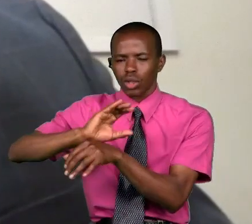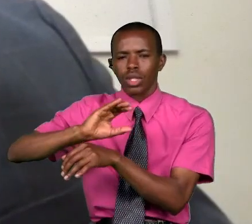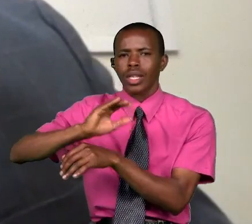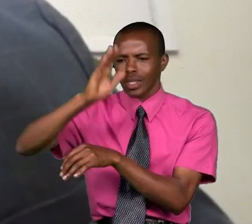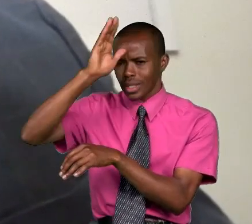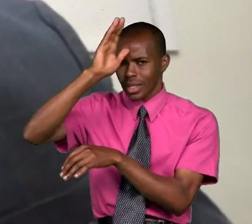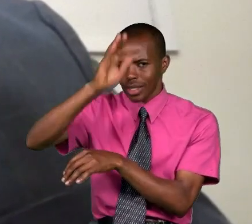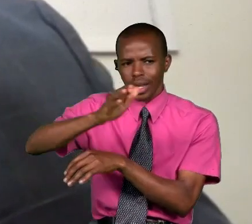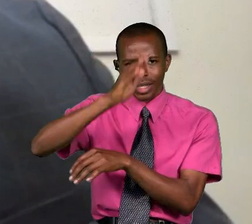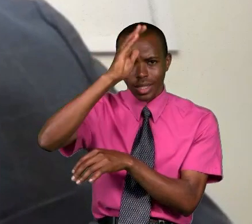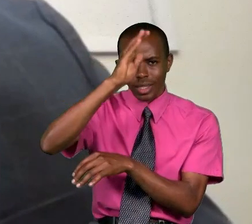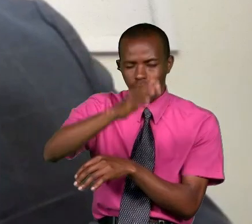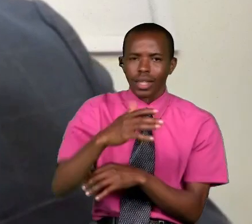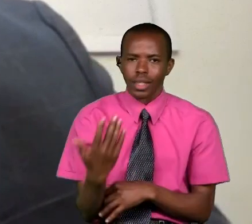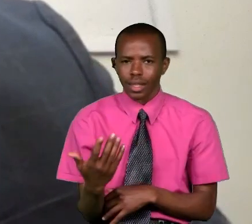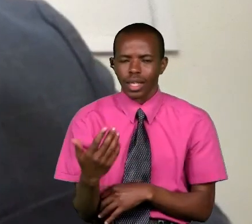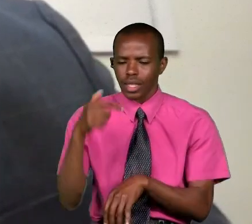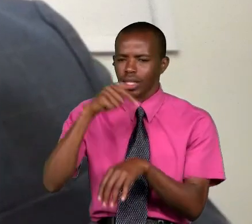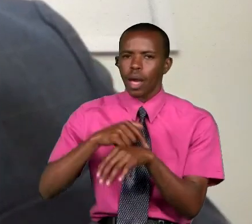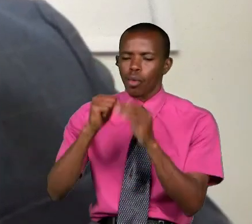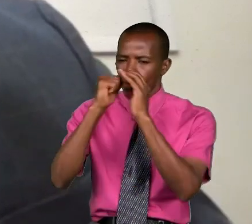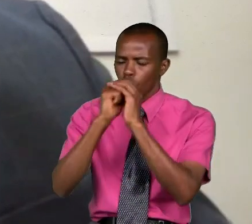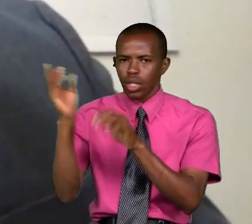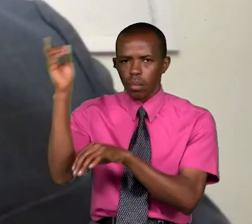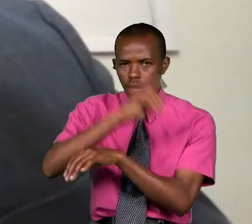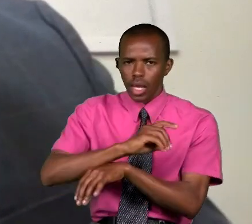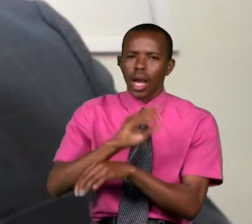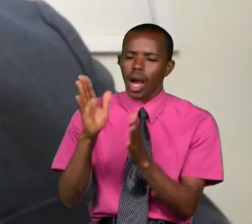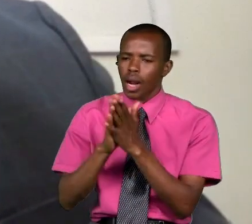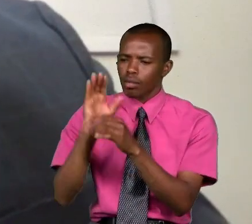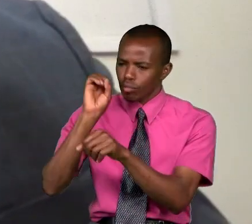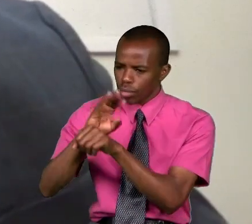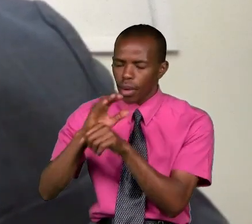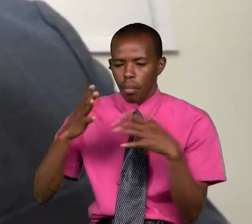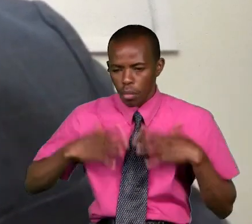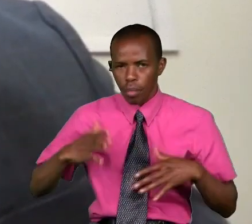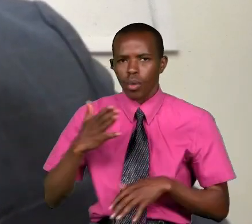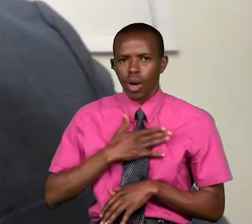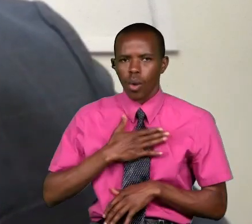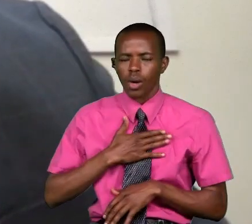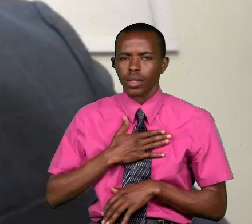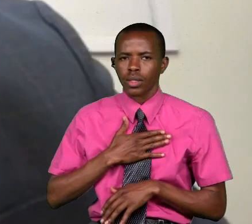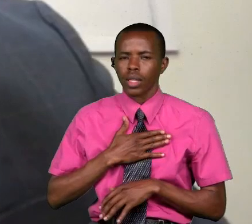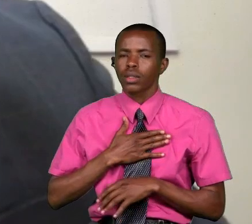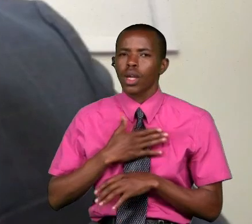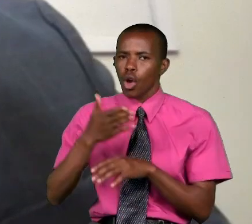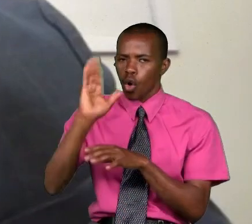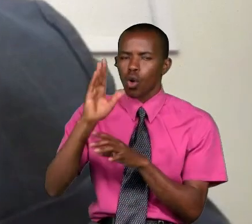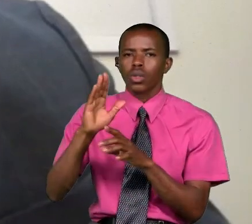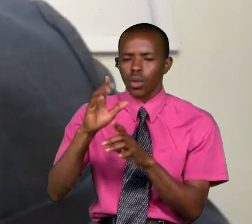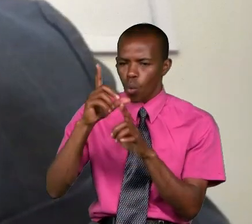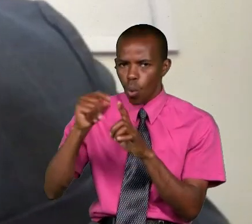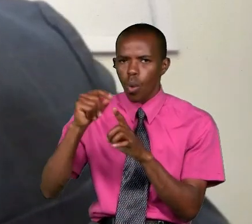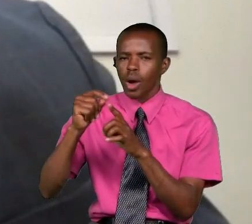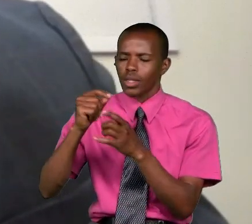Sunday, every Saturday on the days of worship, and we guide our congregations, we share the word of God, and we